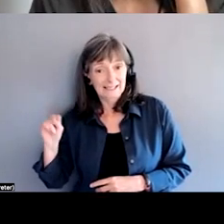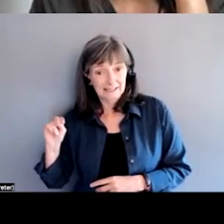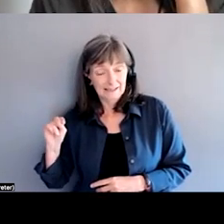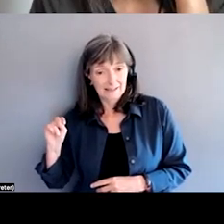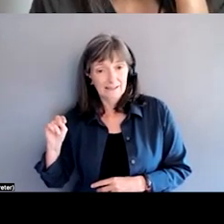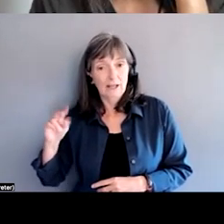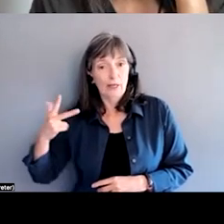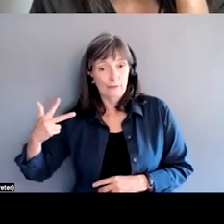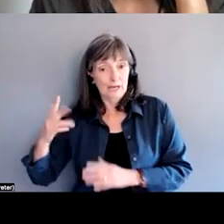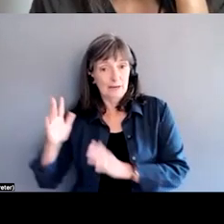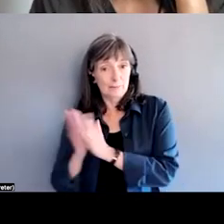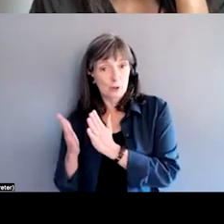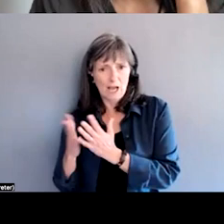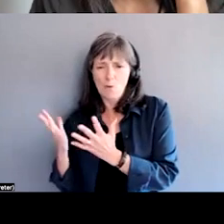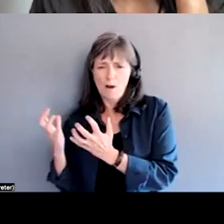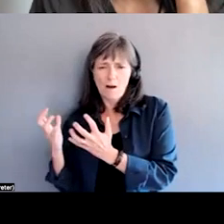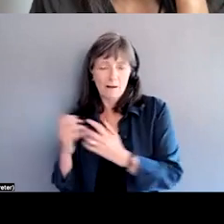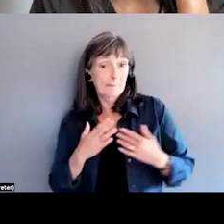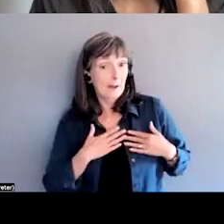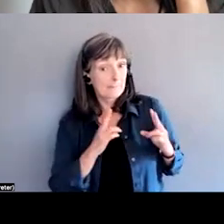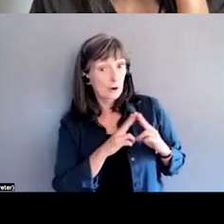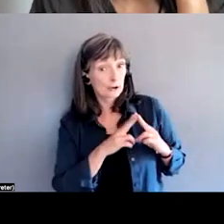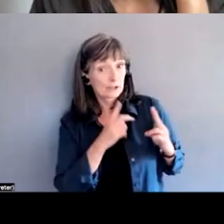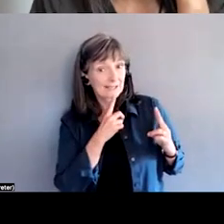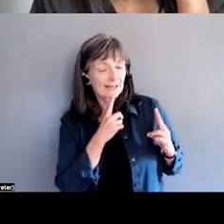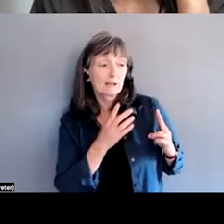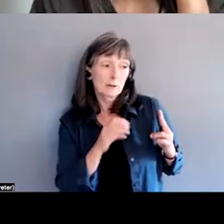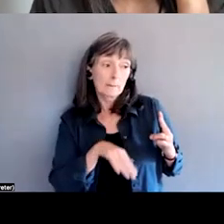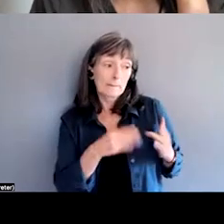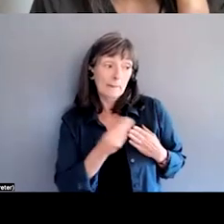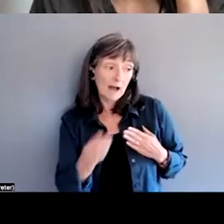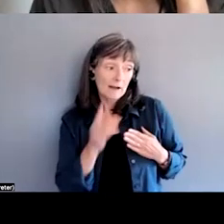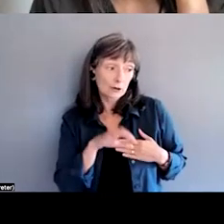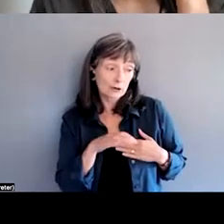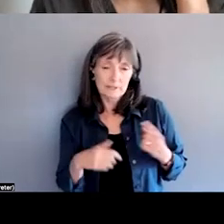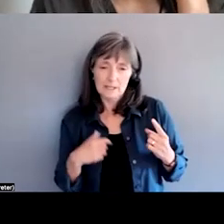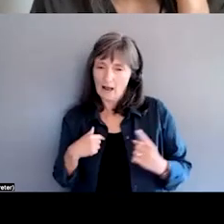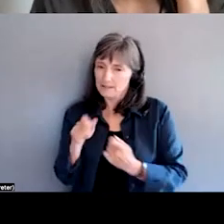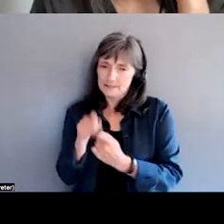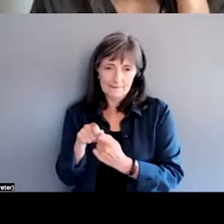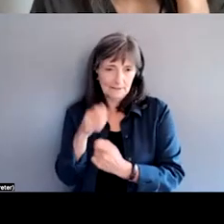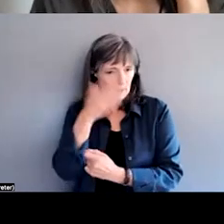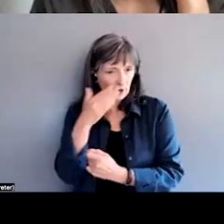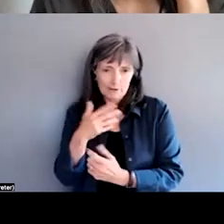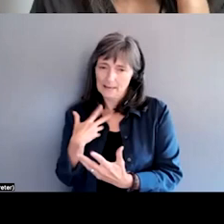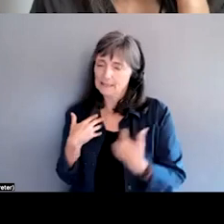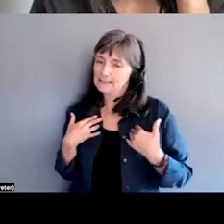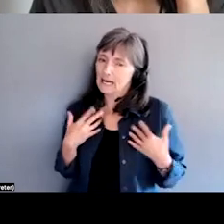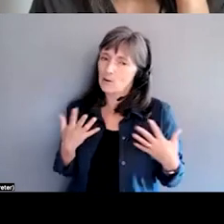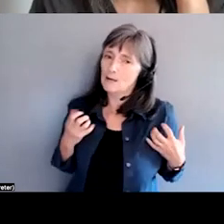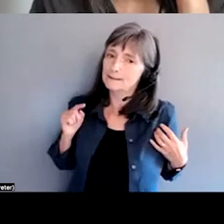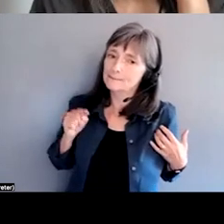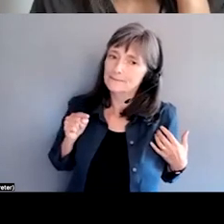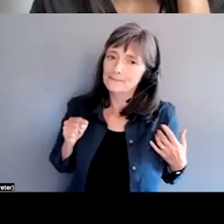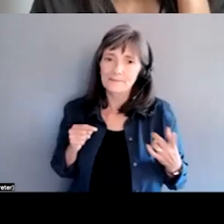my partner, I was like, you have to get it for Christmas. And I looked it up, because I'm so specific about my covers. And I realized, I